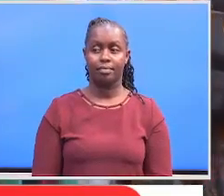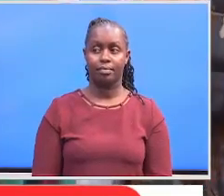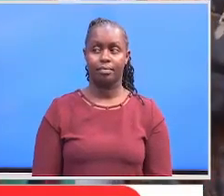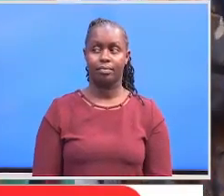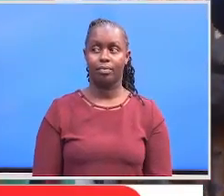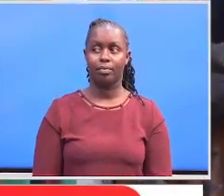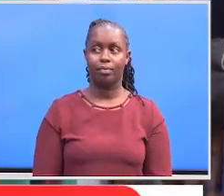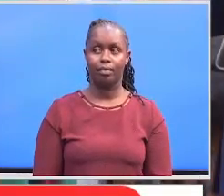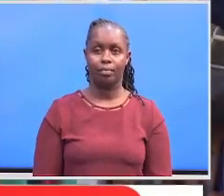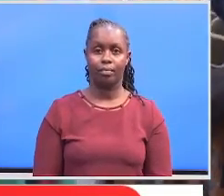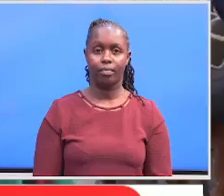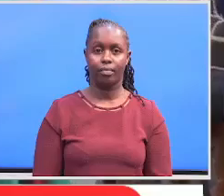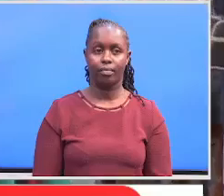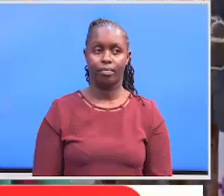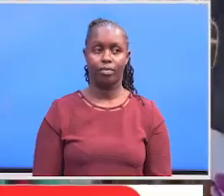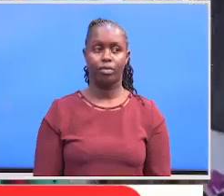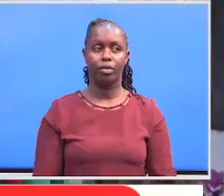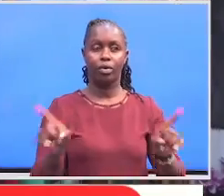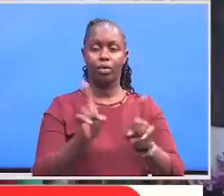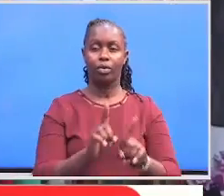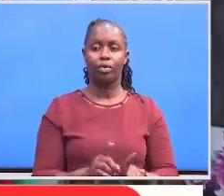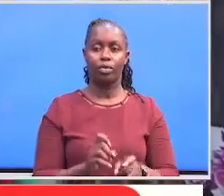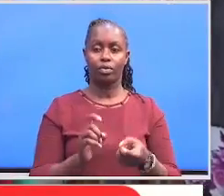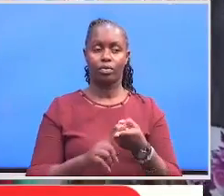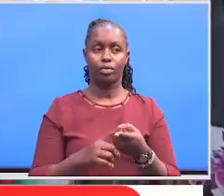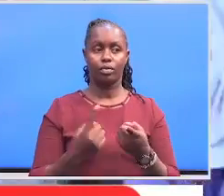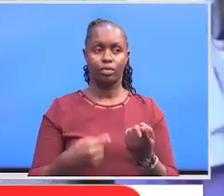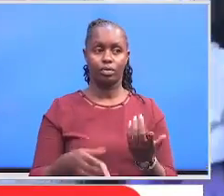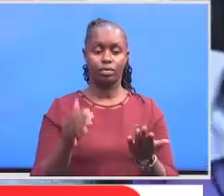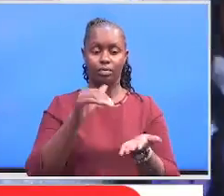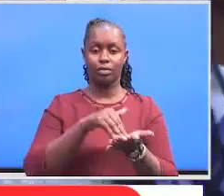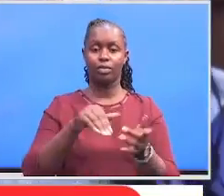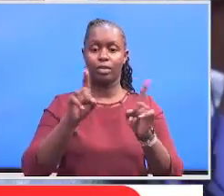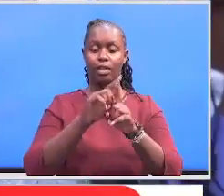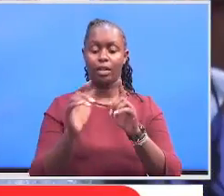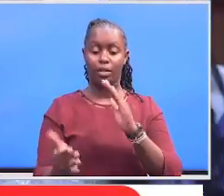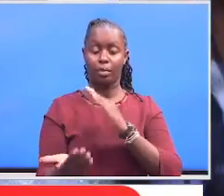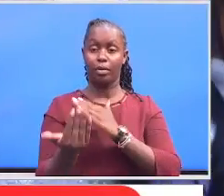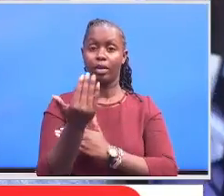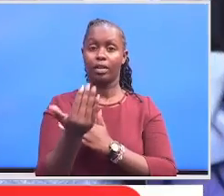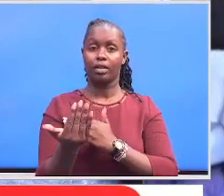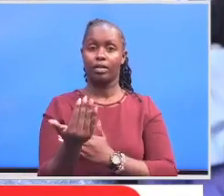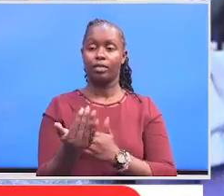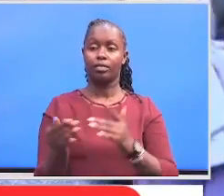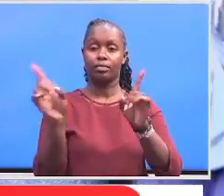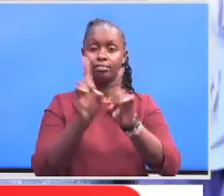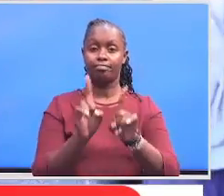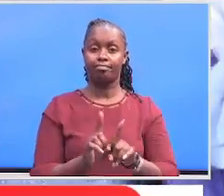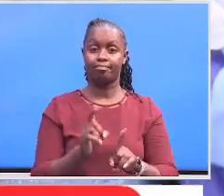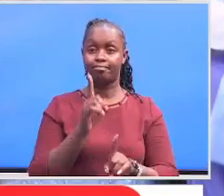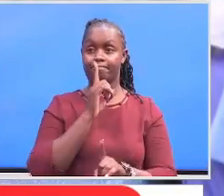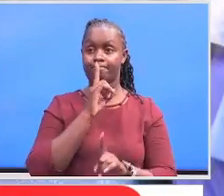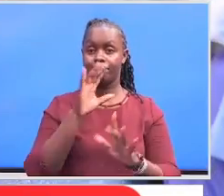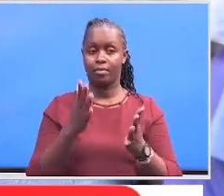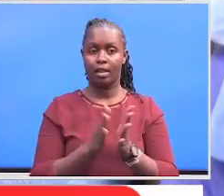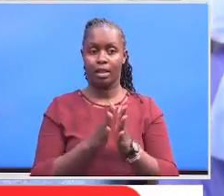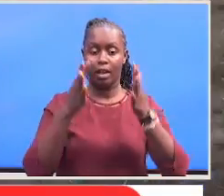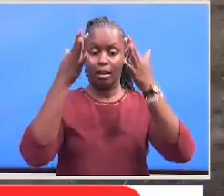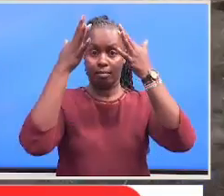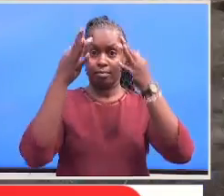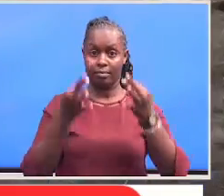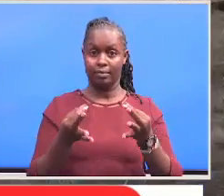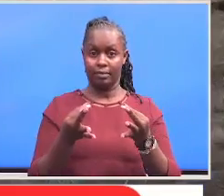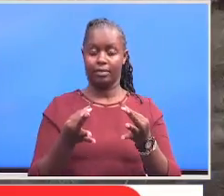A gloomy mood engulfed a wedding function on Saturday in the morning after six members of the bridal party died in a